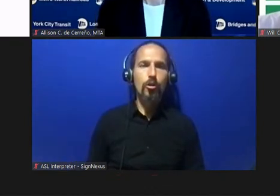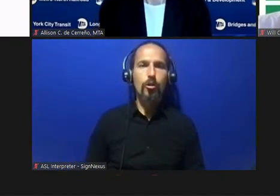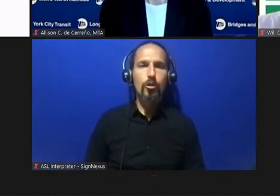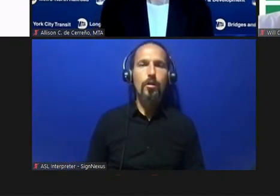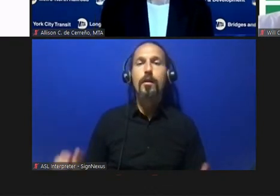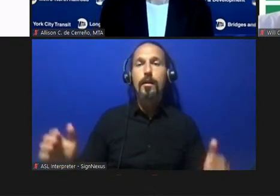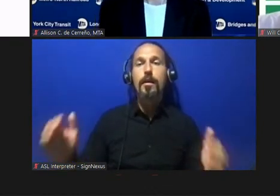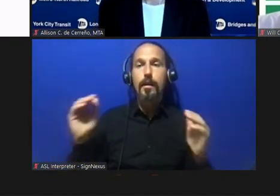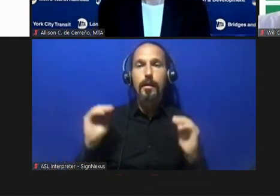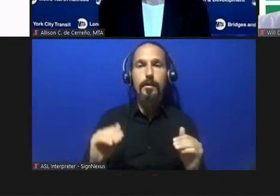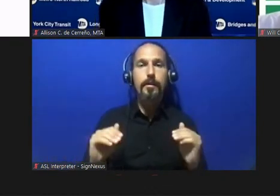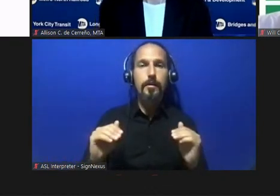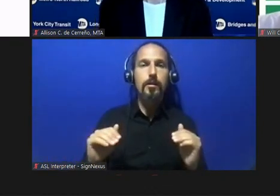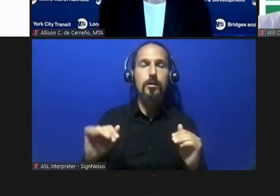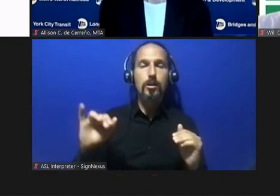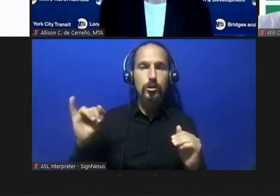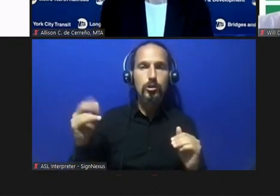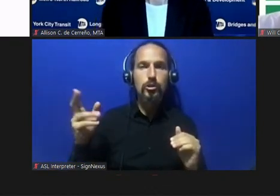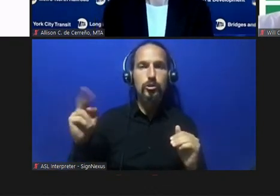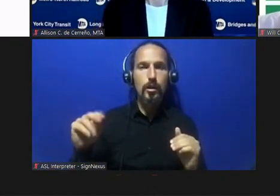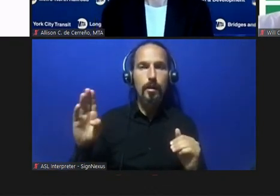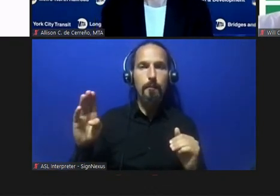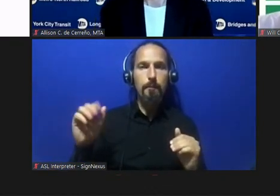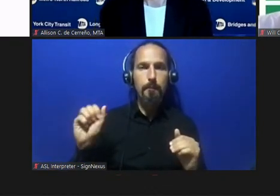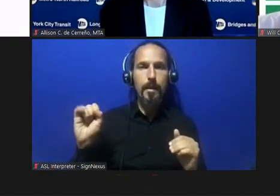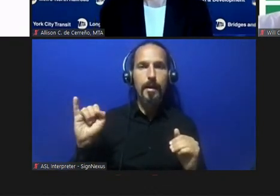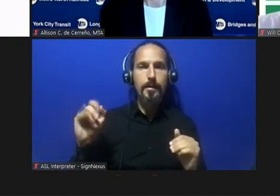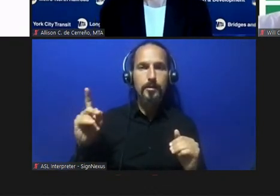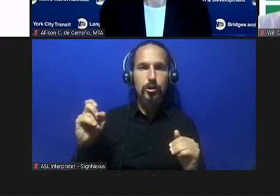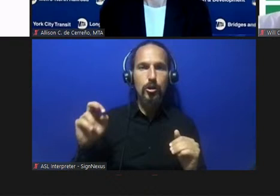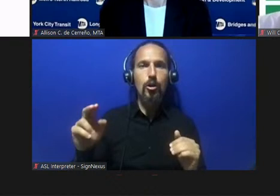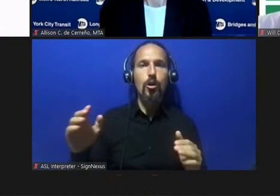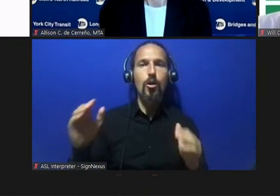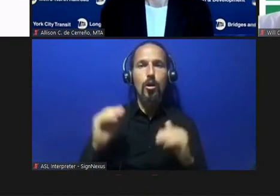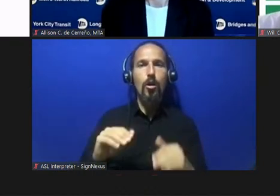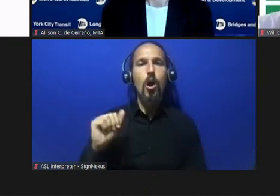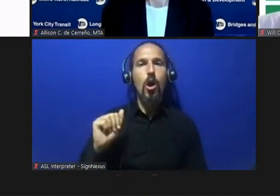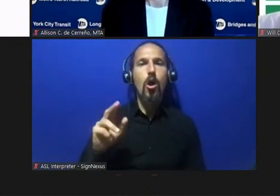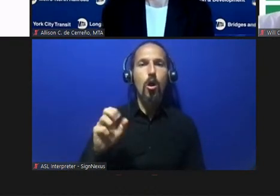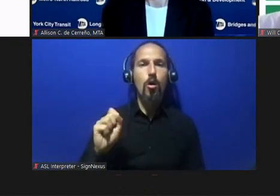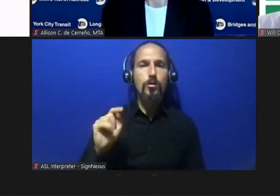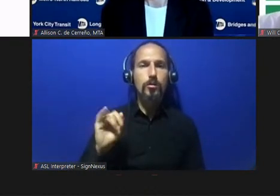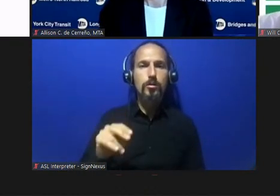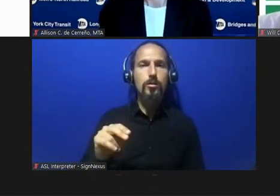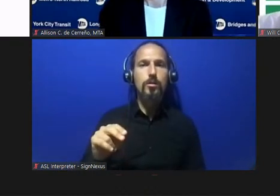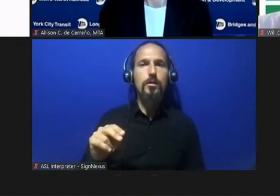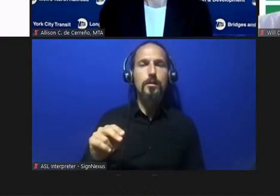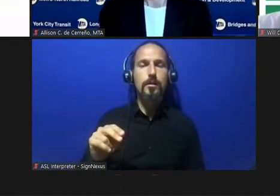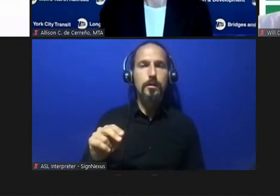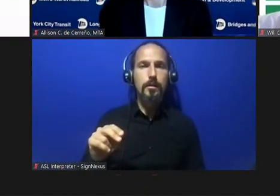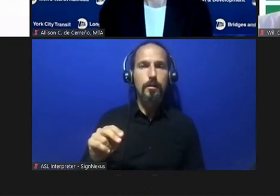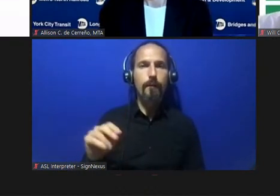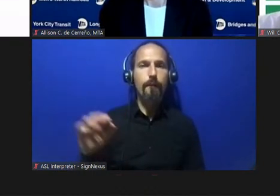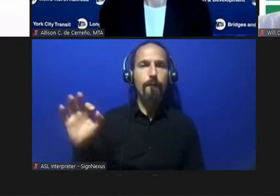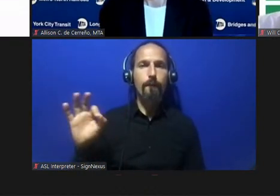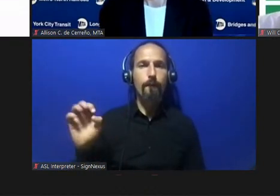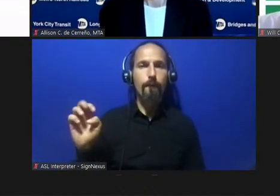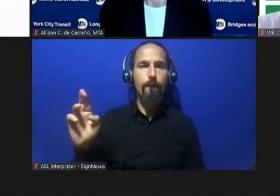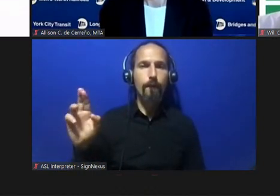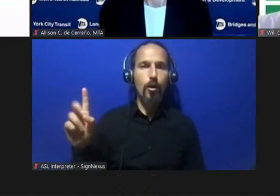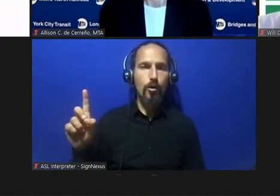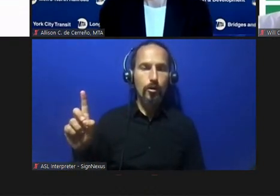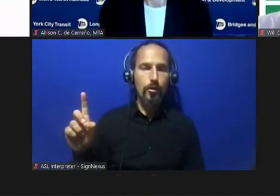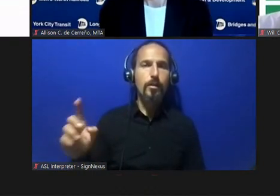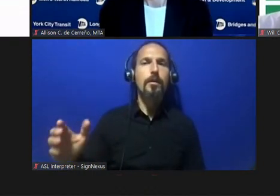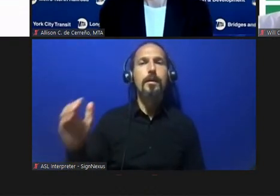our next speaker is john banzer followed by austin ferd our